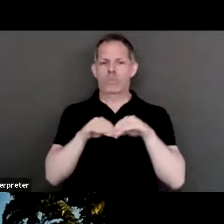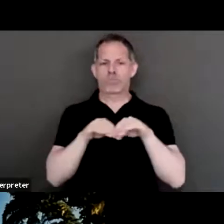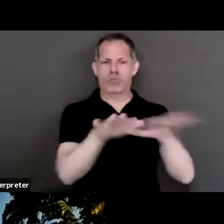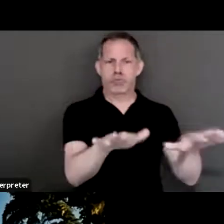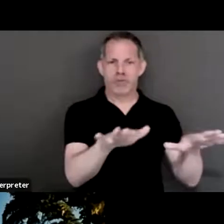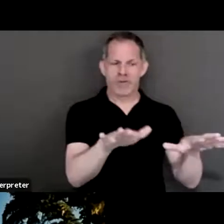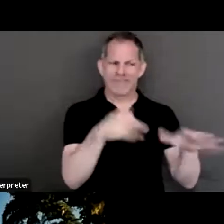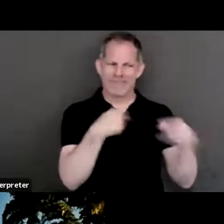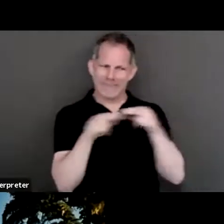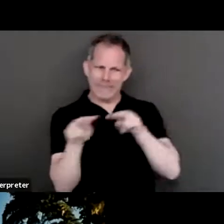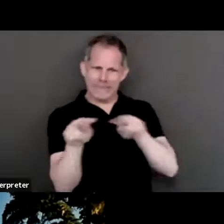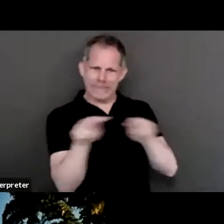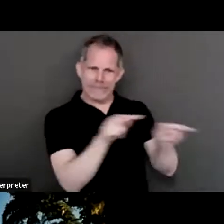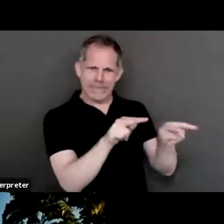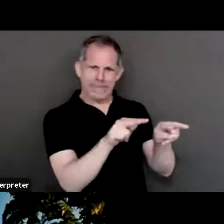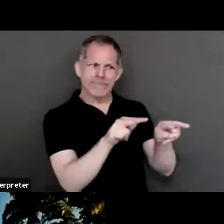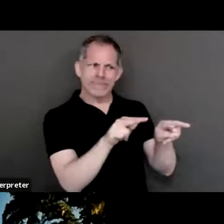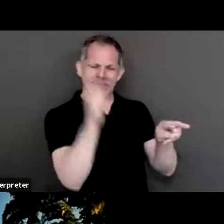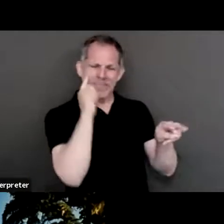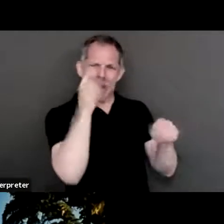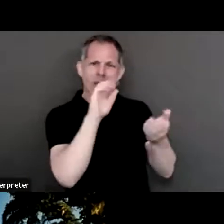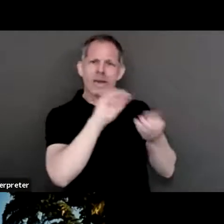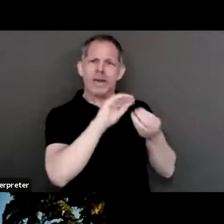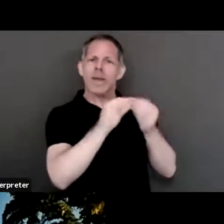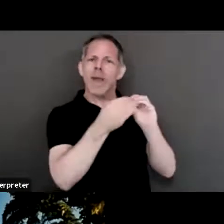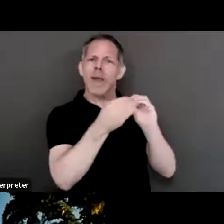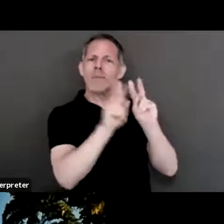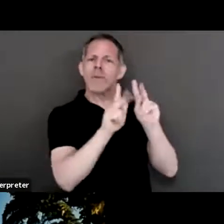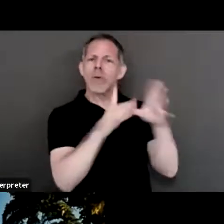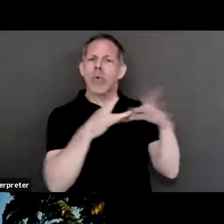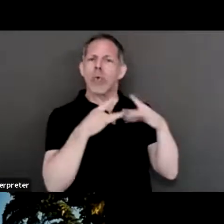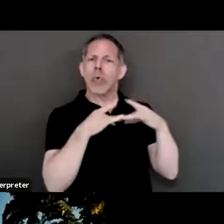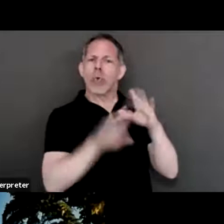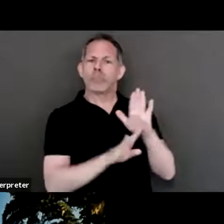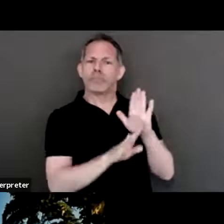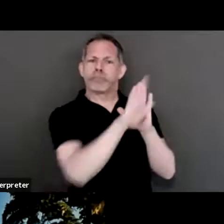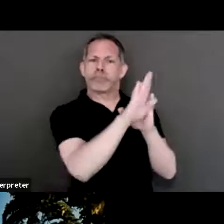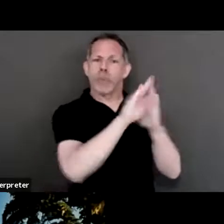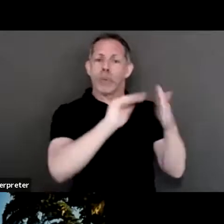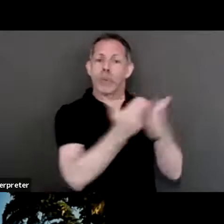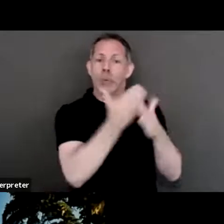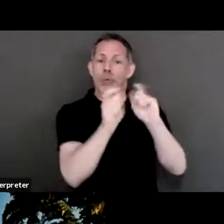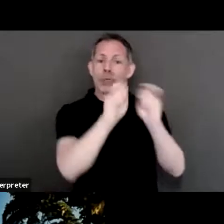I certainly want to urge everybody to take the